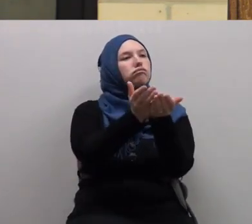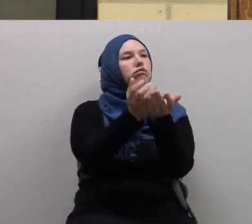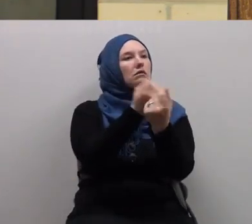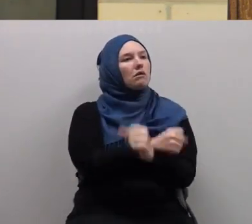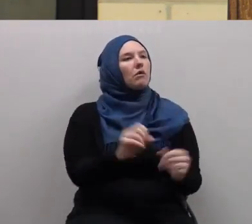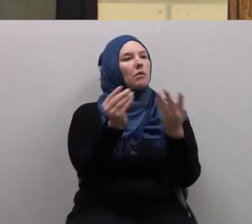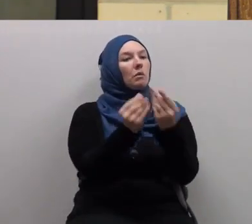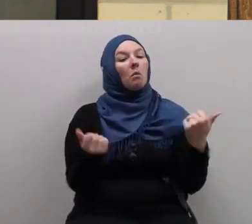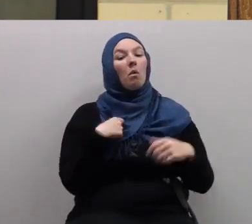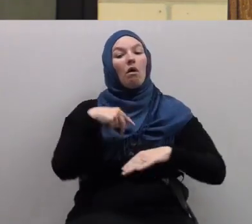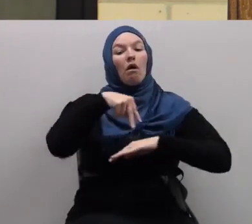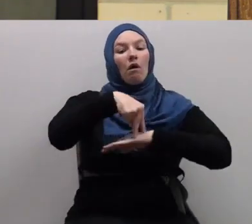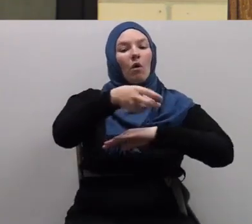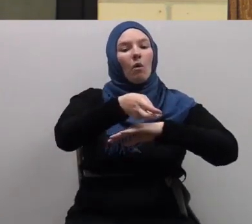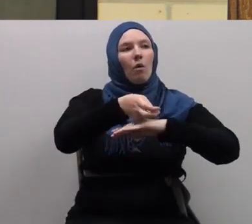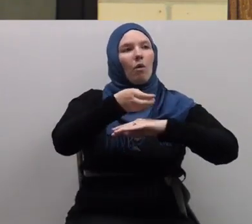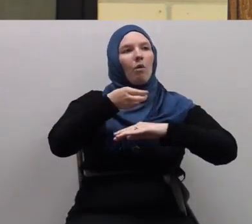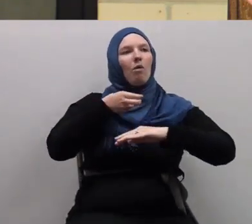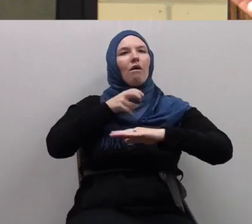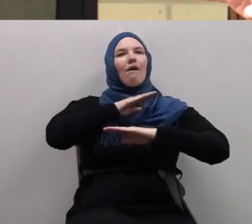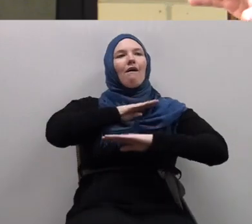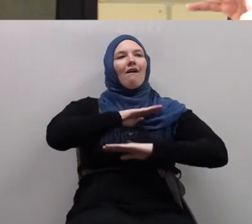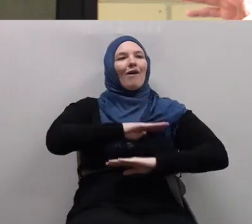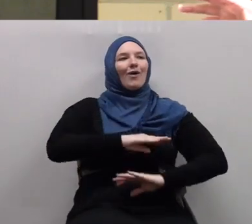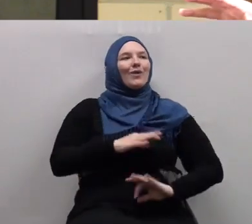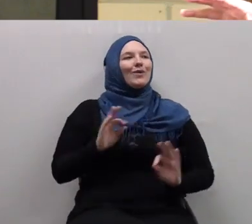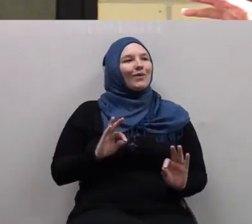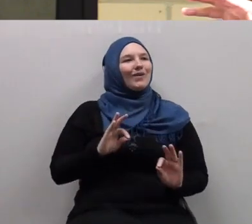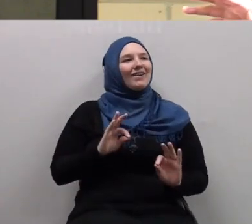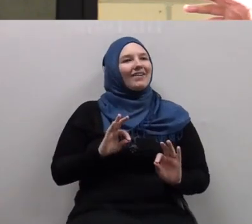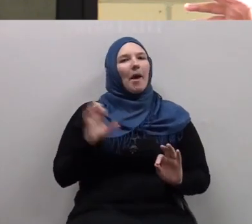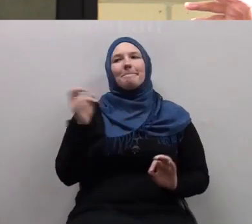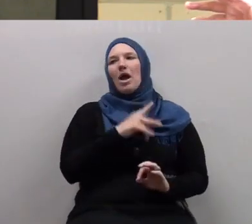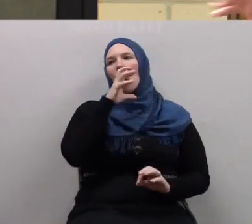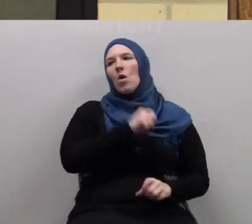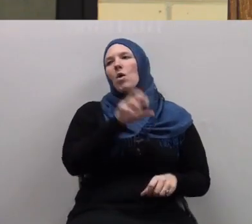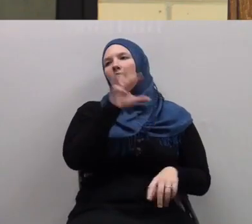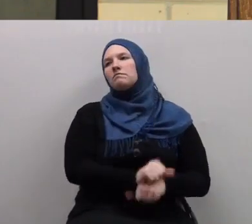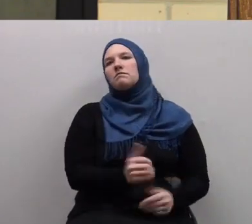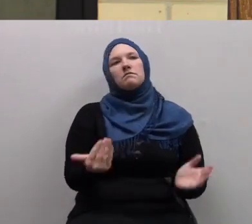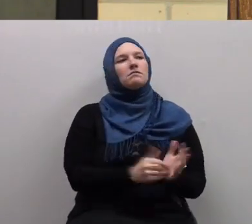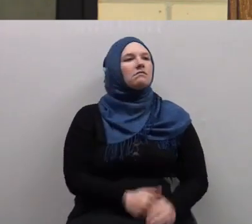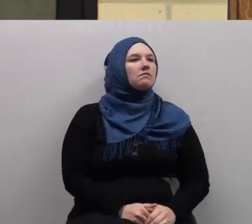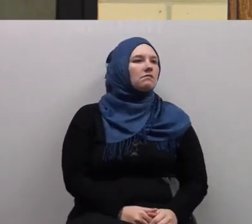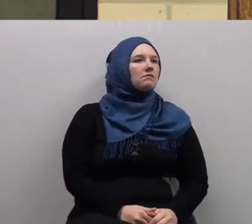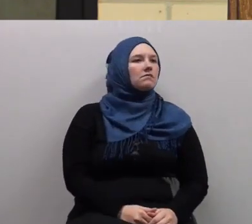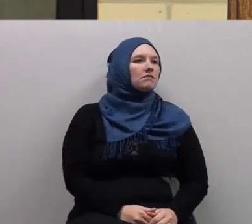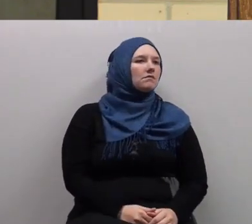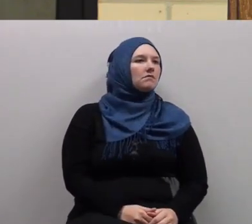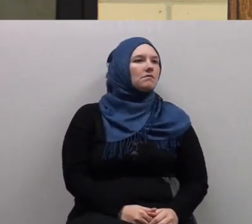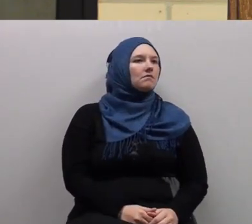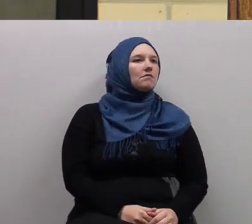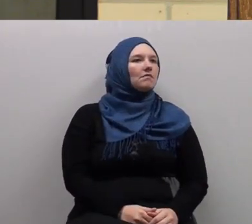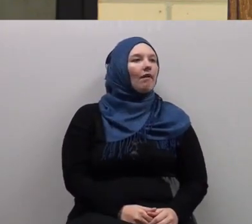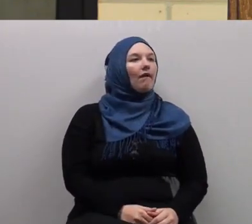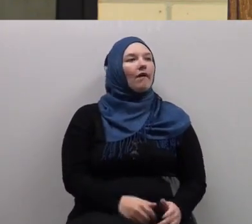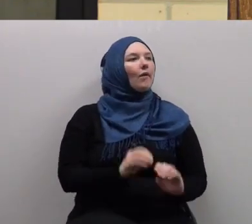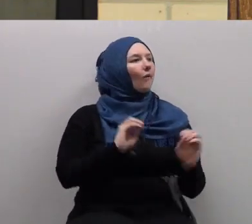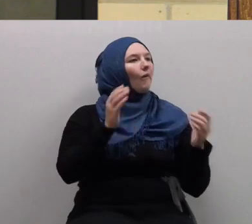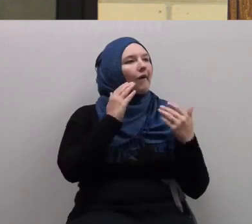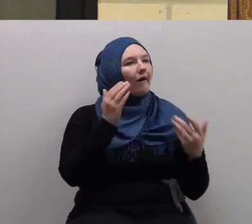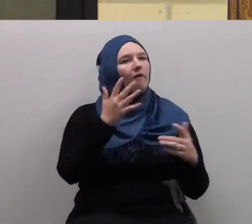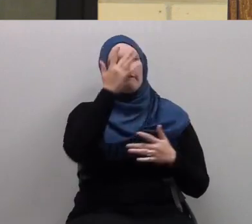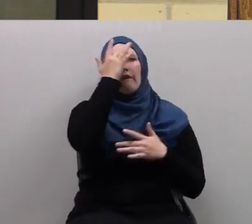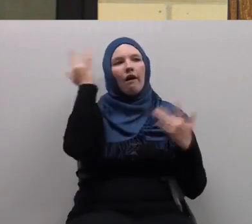situation, they go back to their old ways, committing transgression and